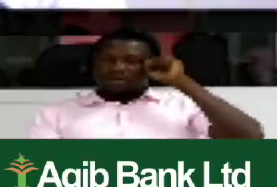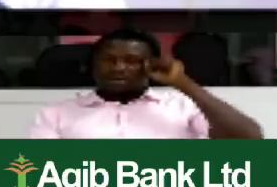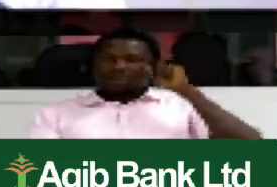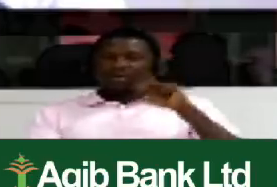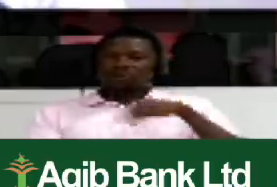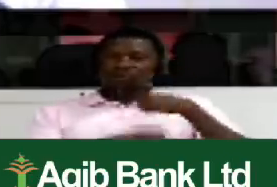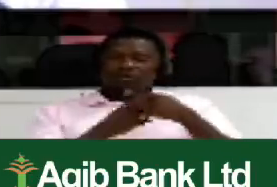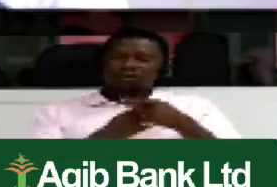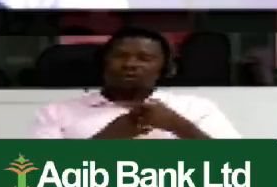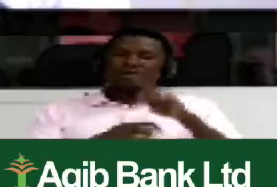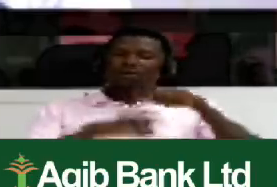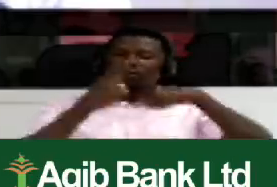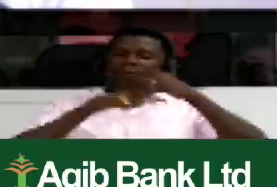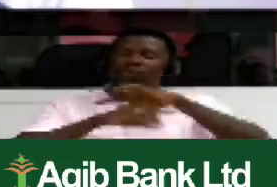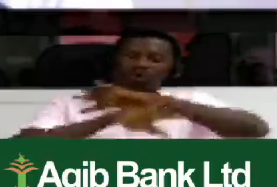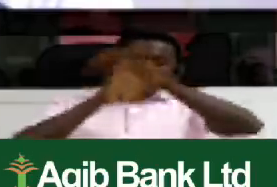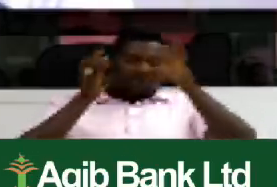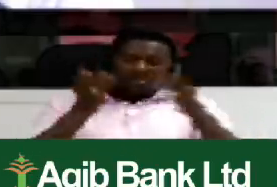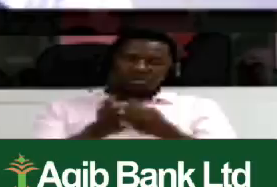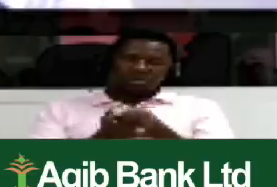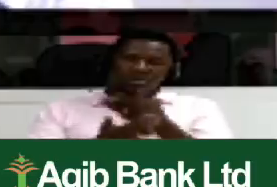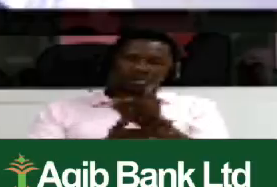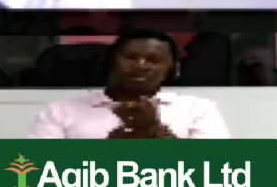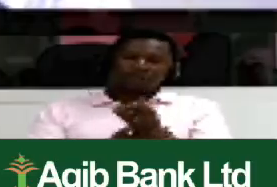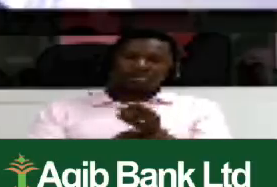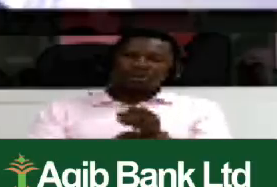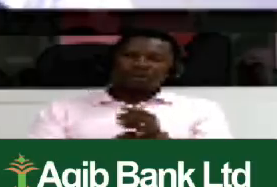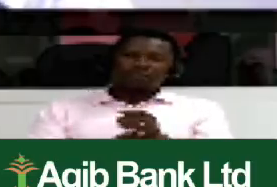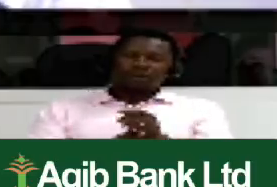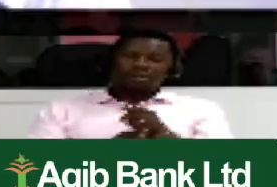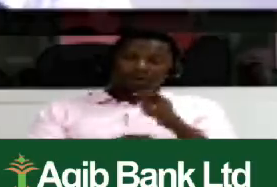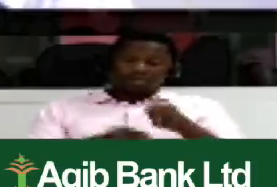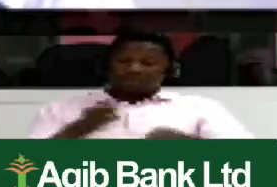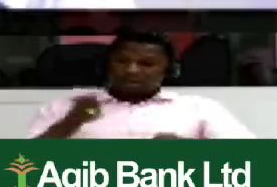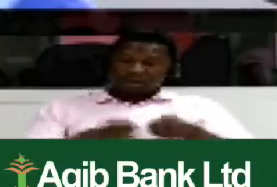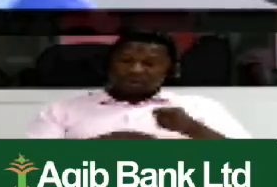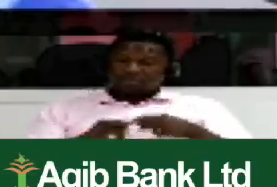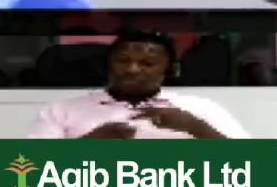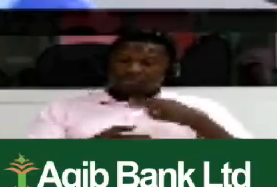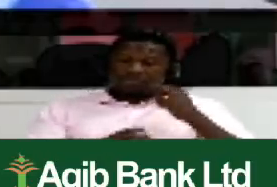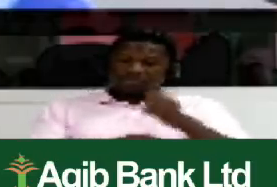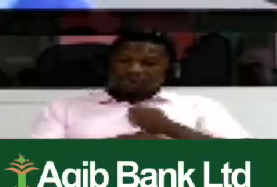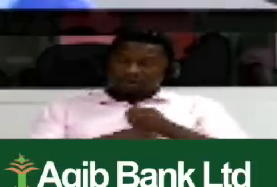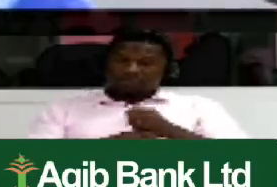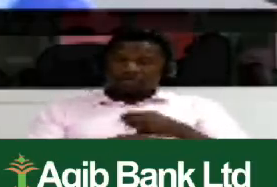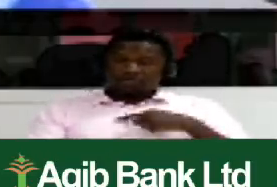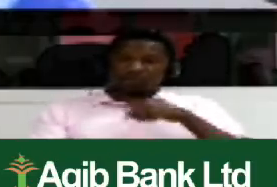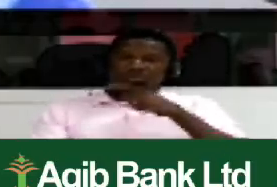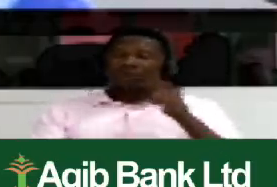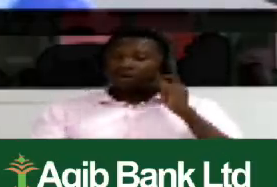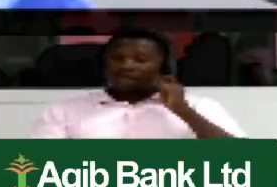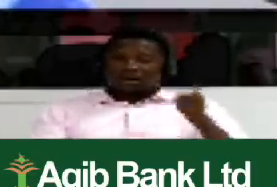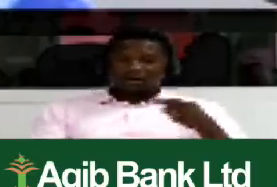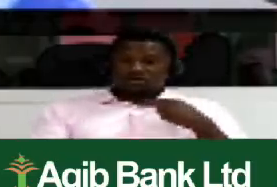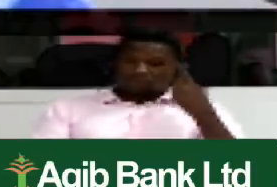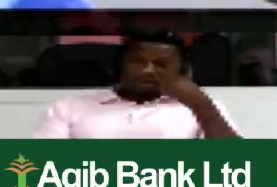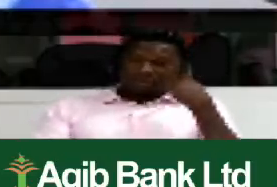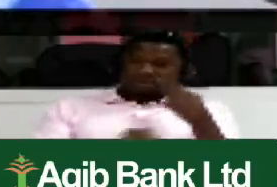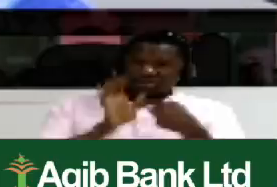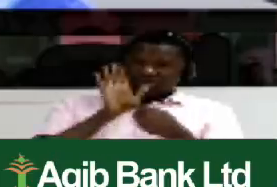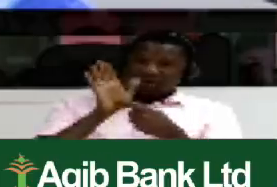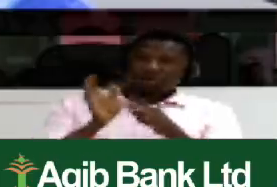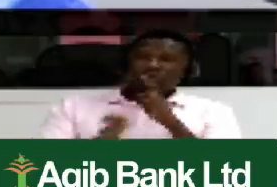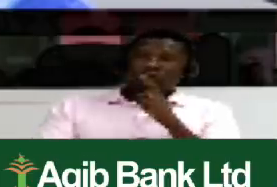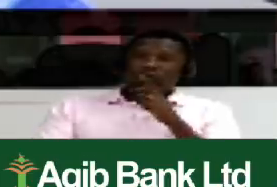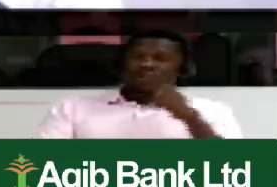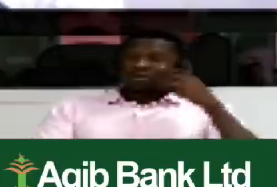after all this, a parade was mounted for her to identify who raped her, but I think he